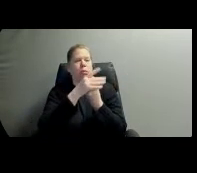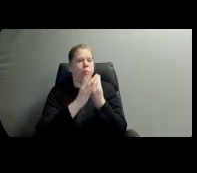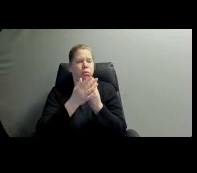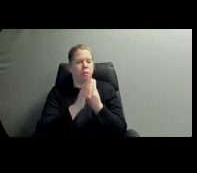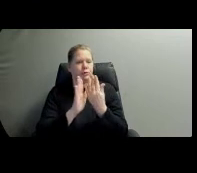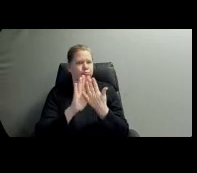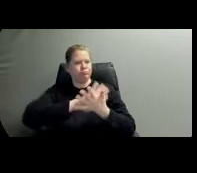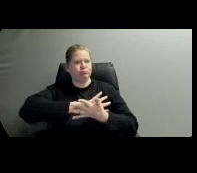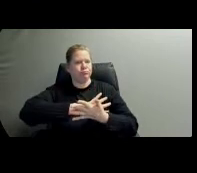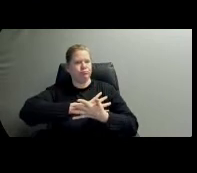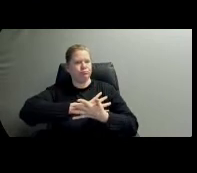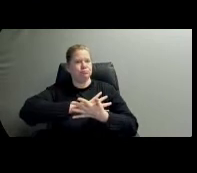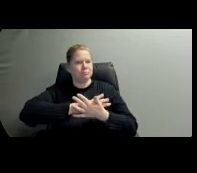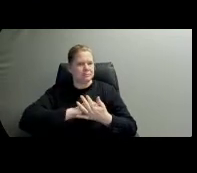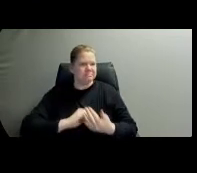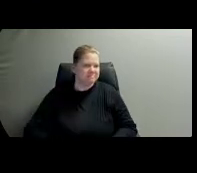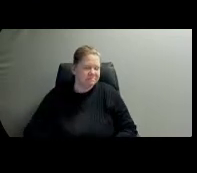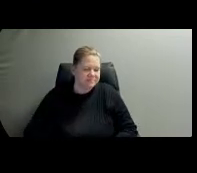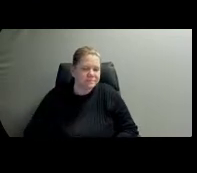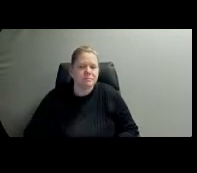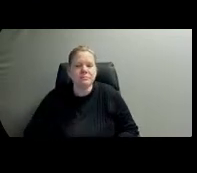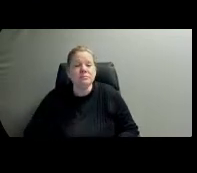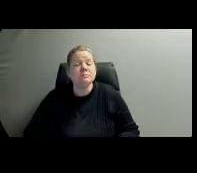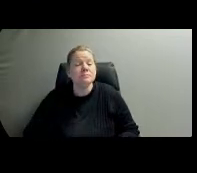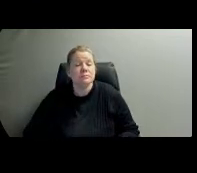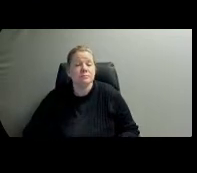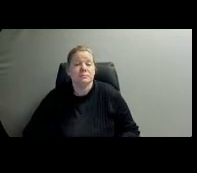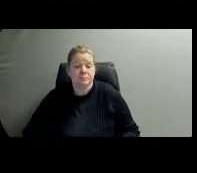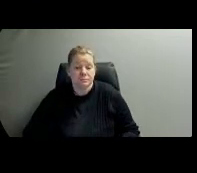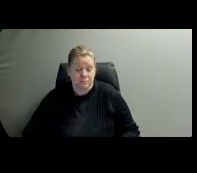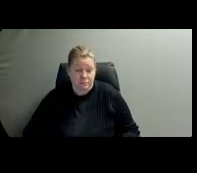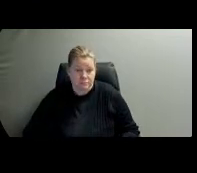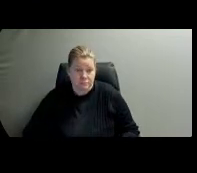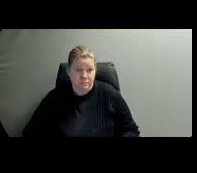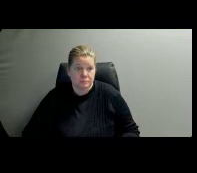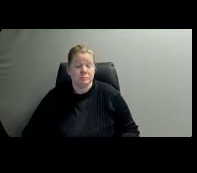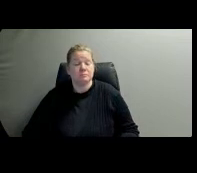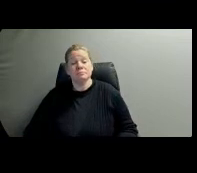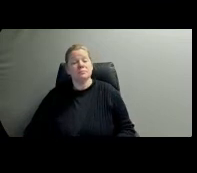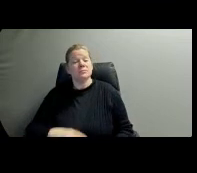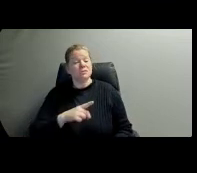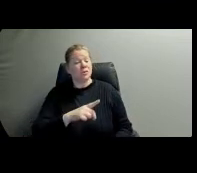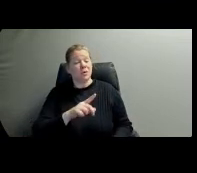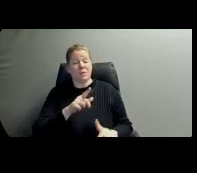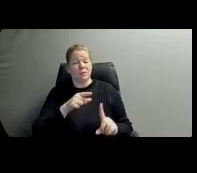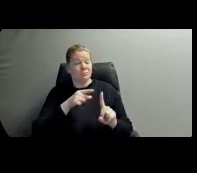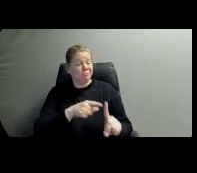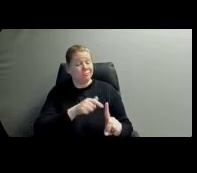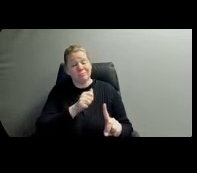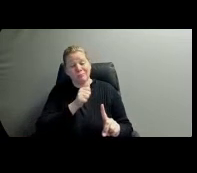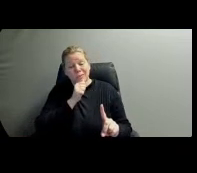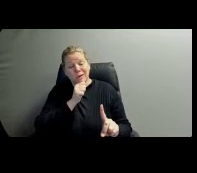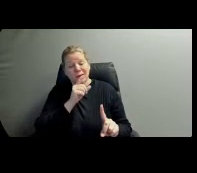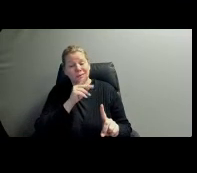as well as accounting for the differential privacy. So any particular peculiar data point will not be captured by the model in